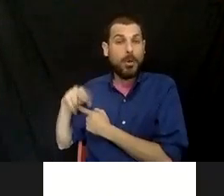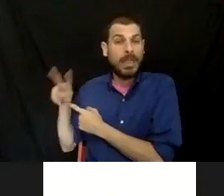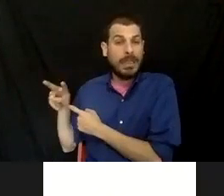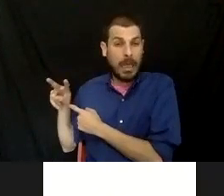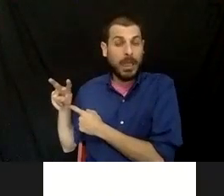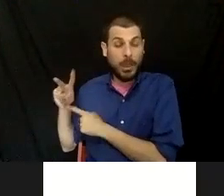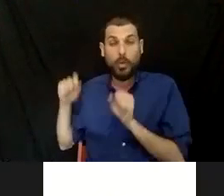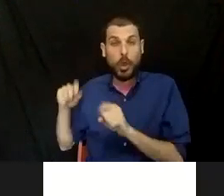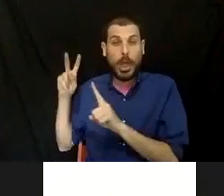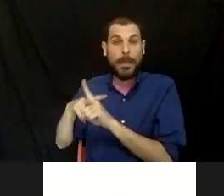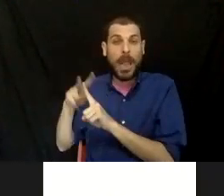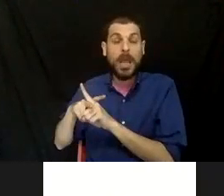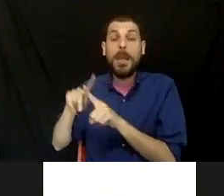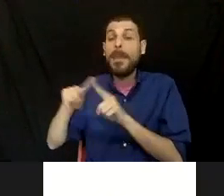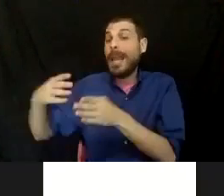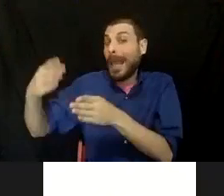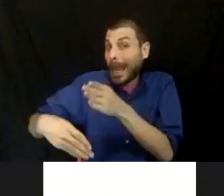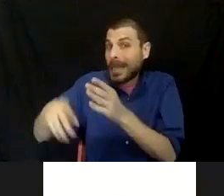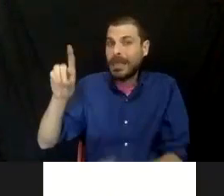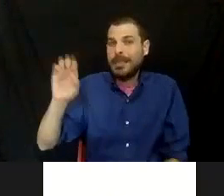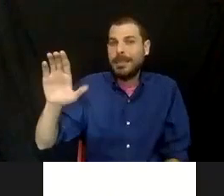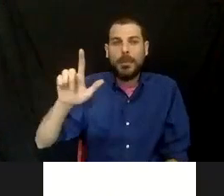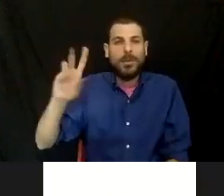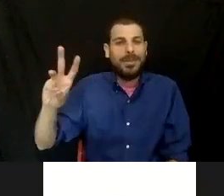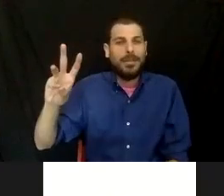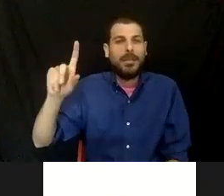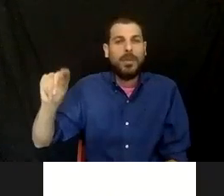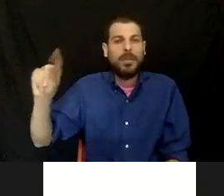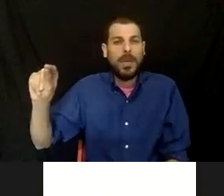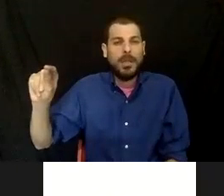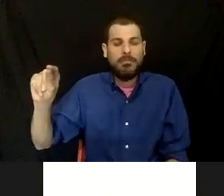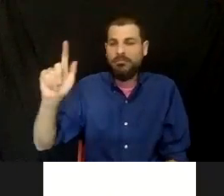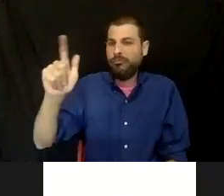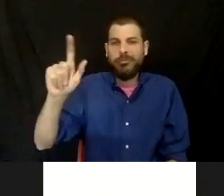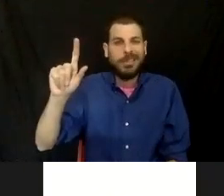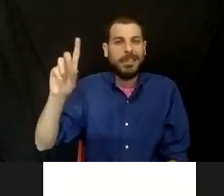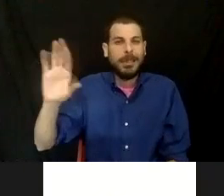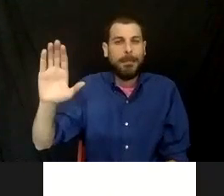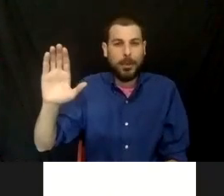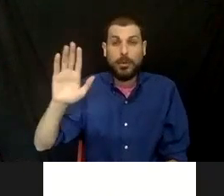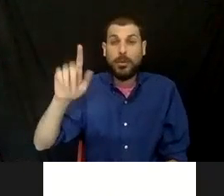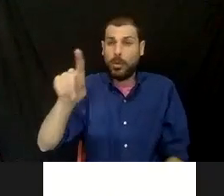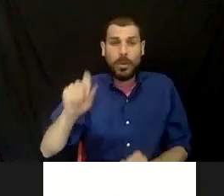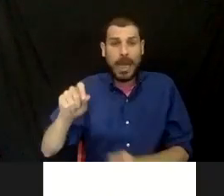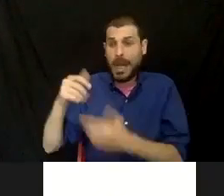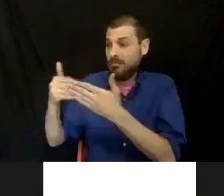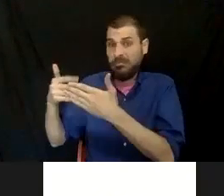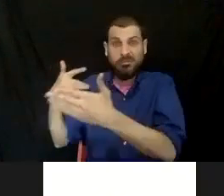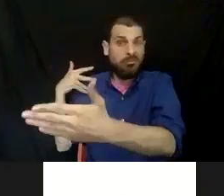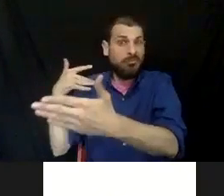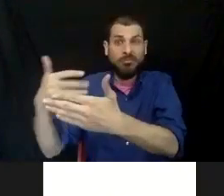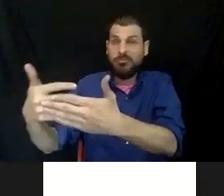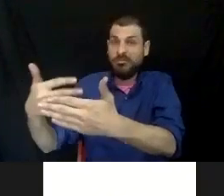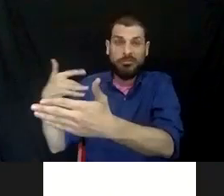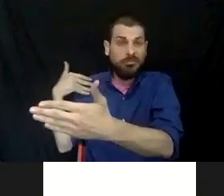week of December 26th, 2020. So that's the time frame in which you can get